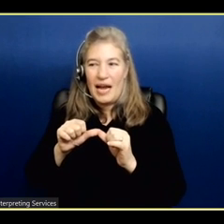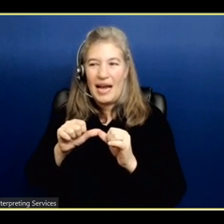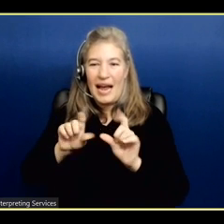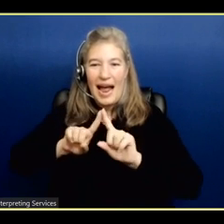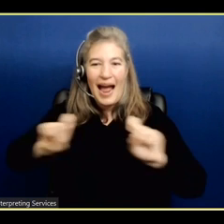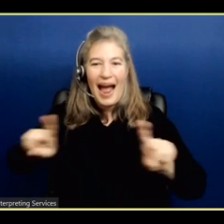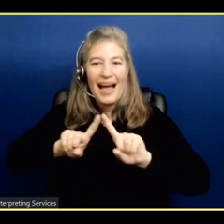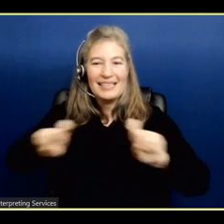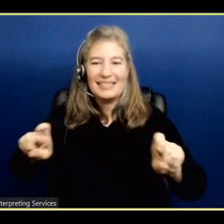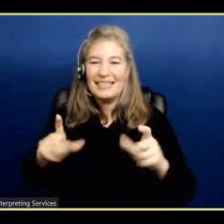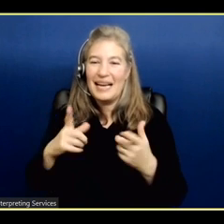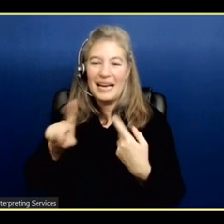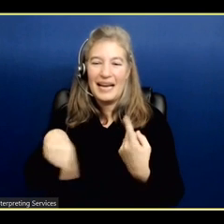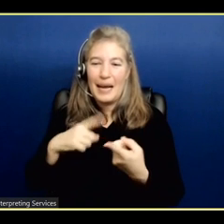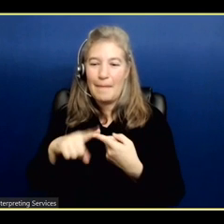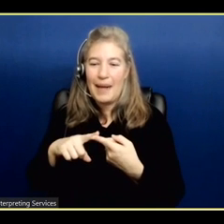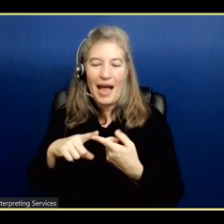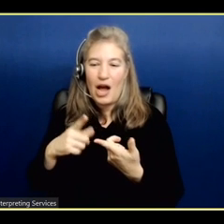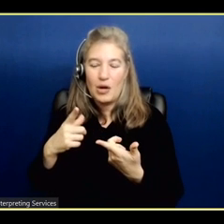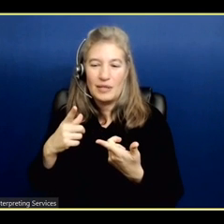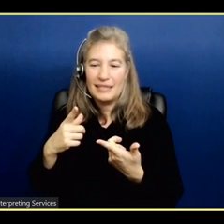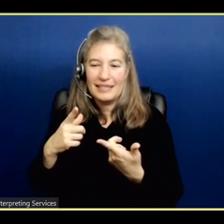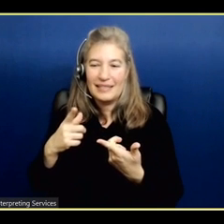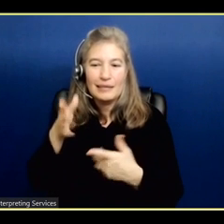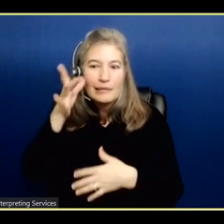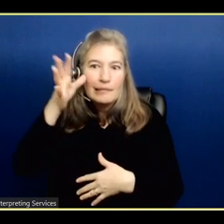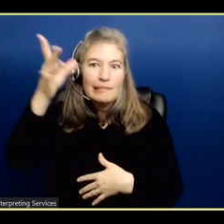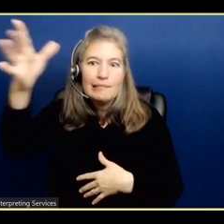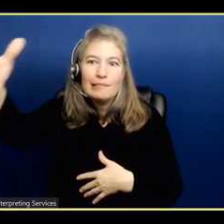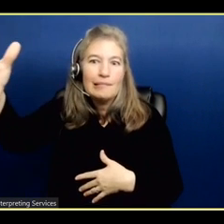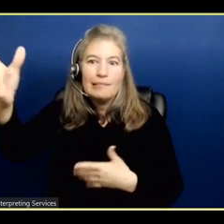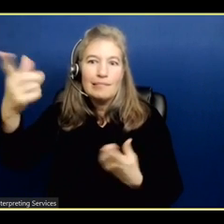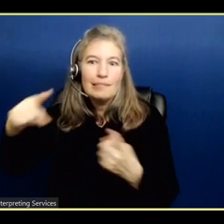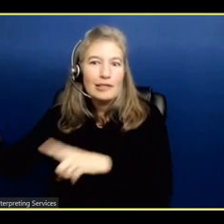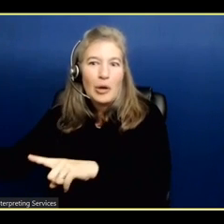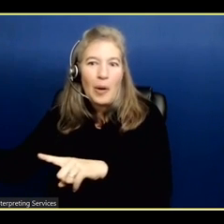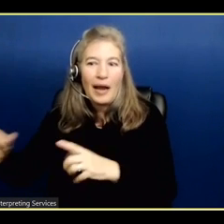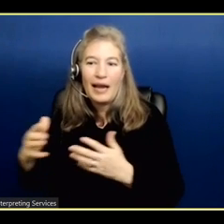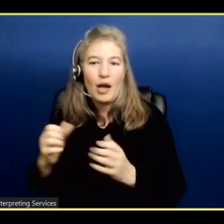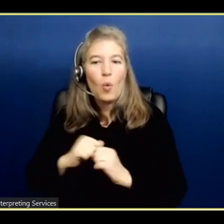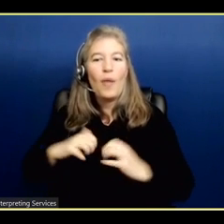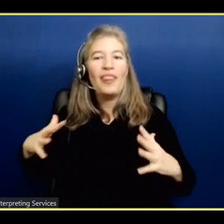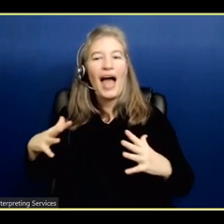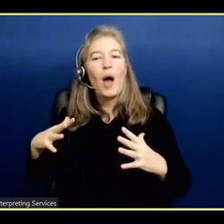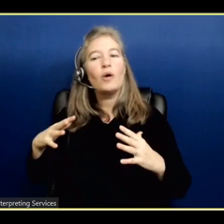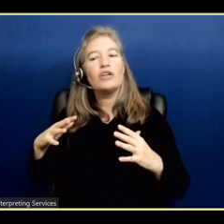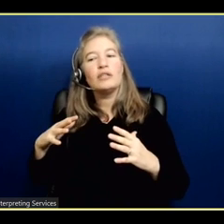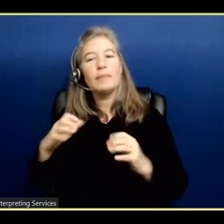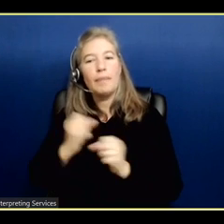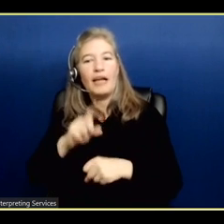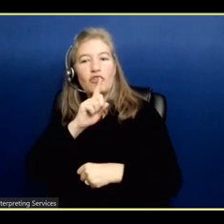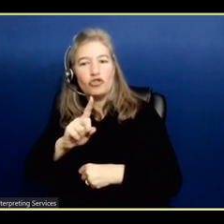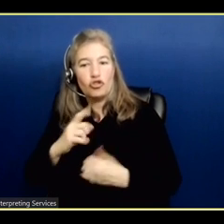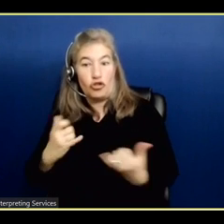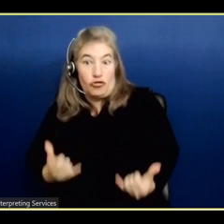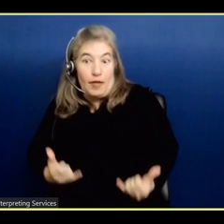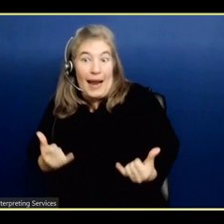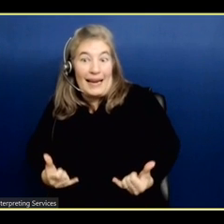is the image of the bell curve defines this COVID moment for us and asks us to do very